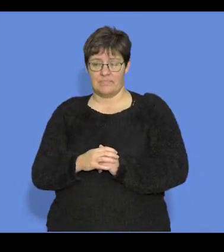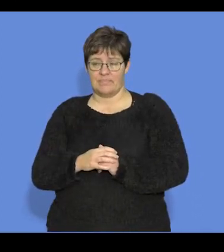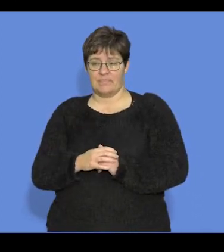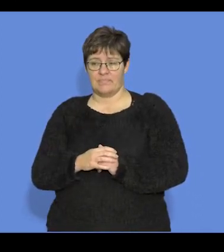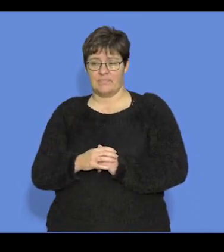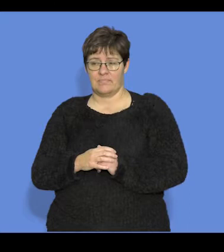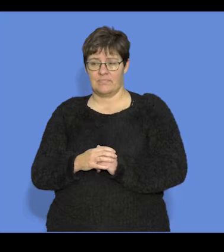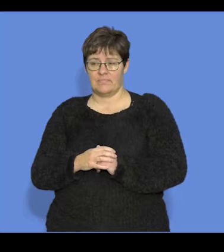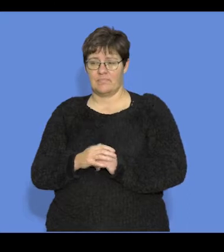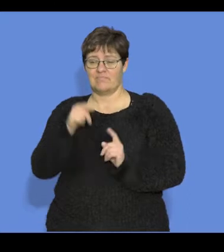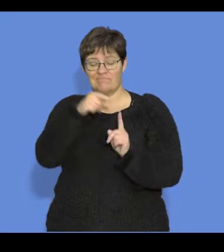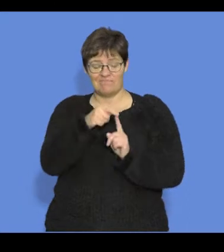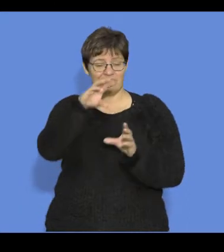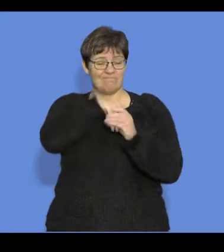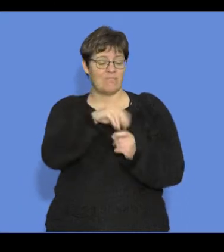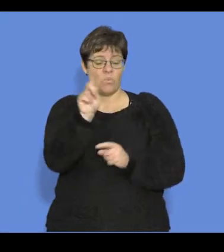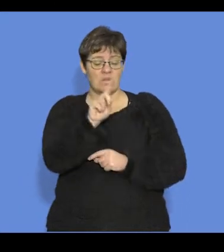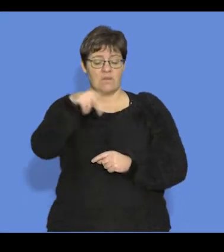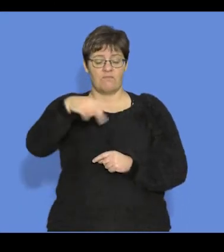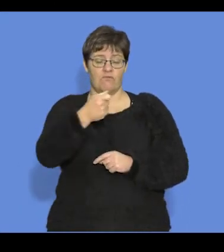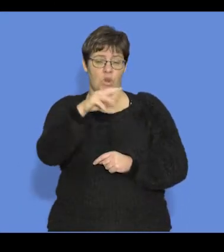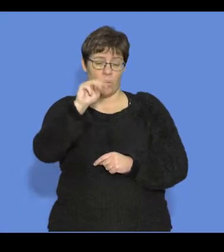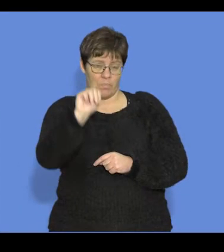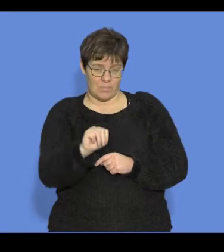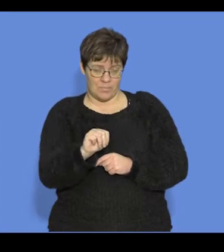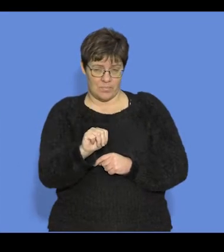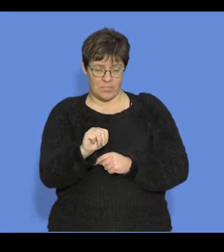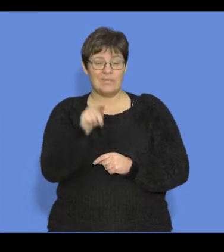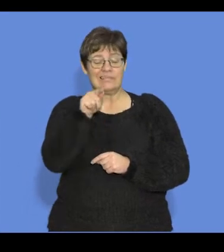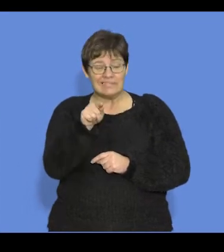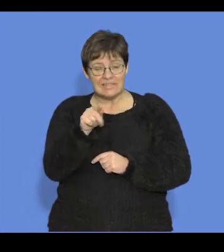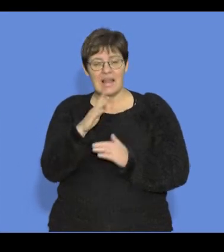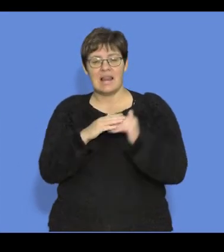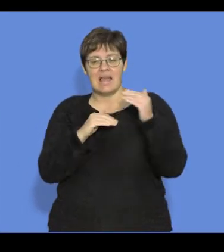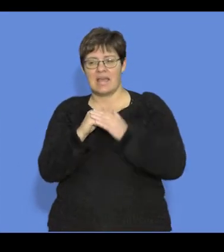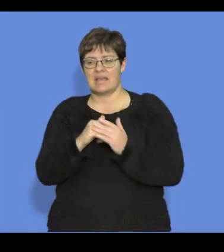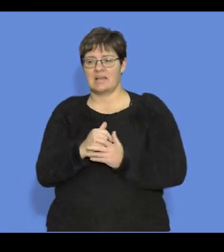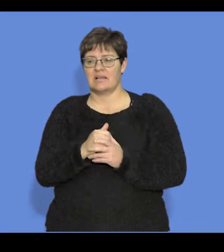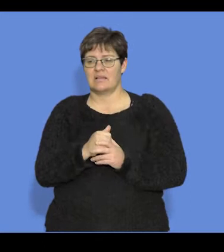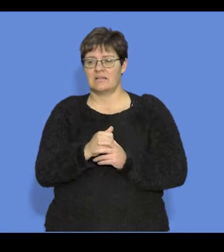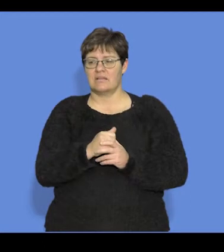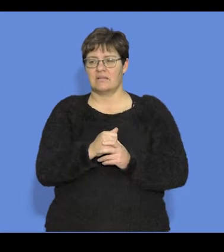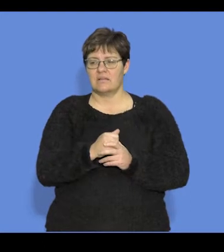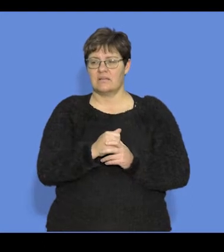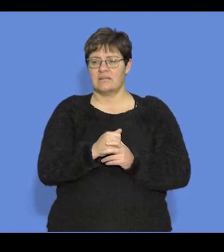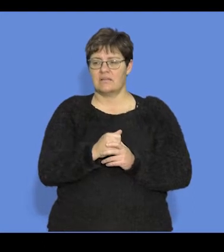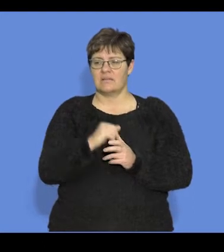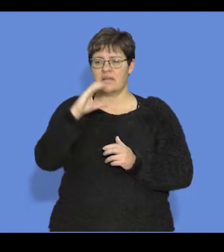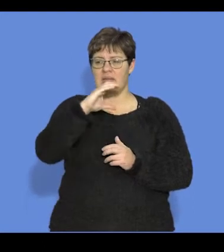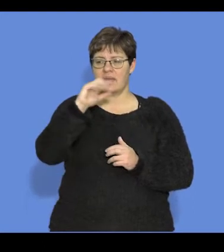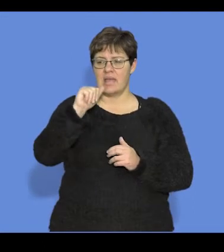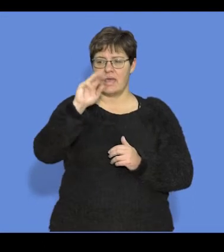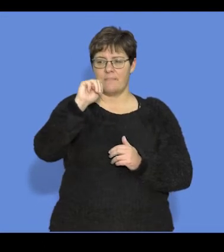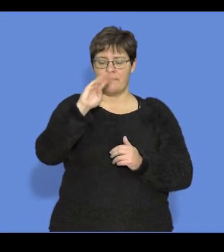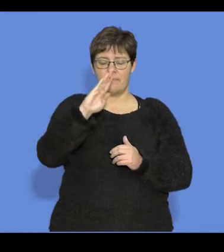the phloem. Then that is the layer of meristematic cells called the cambium. And